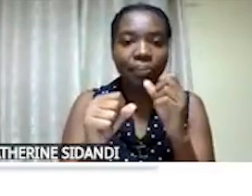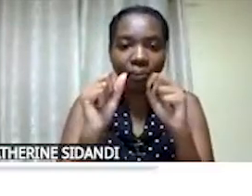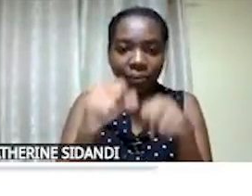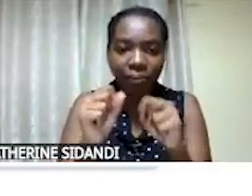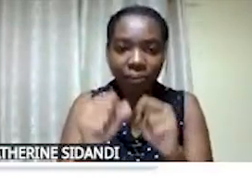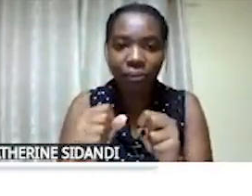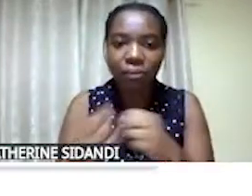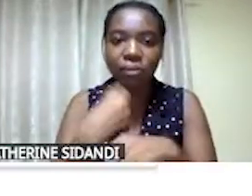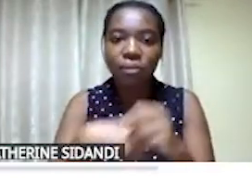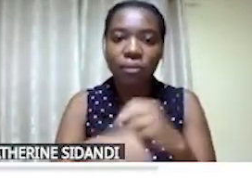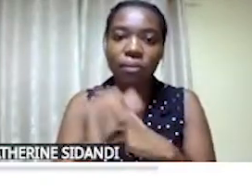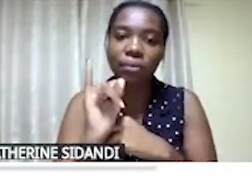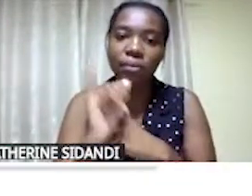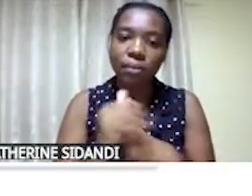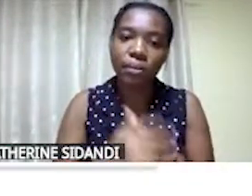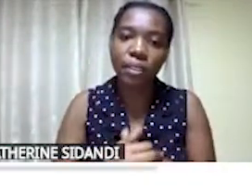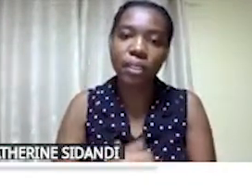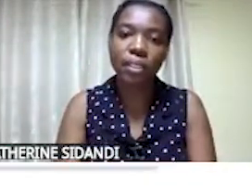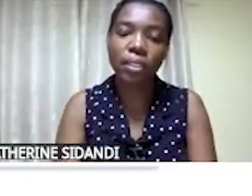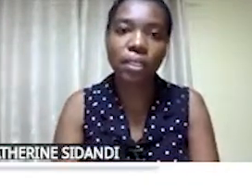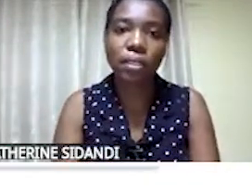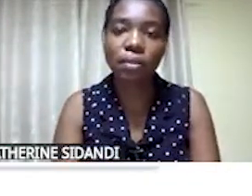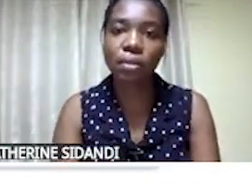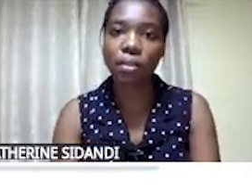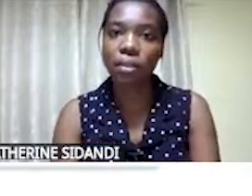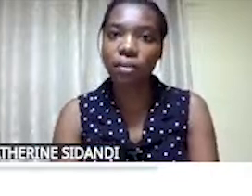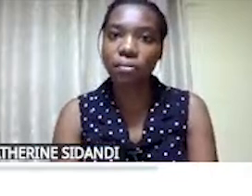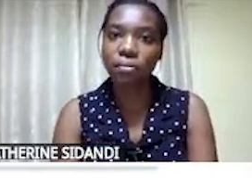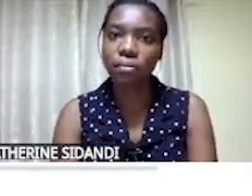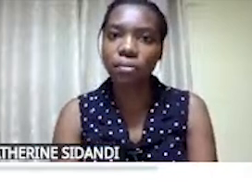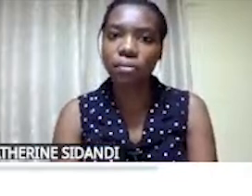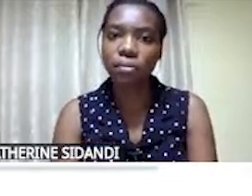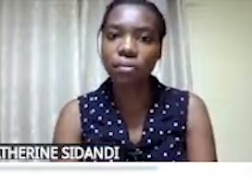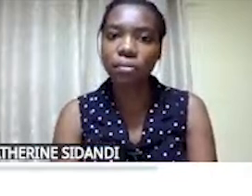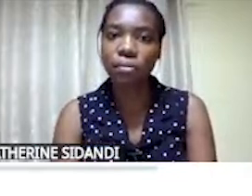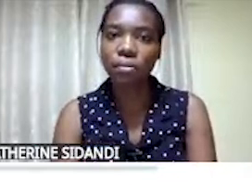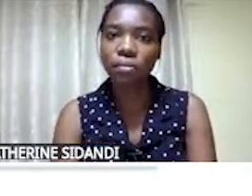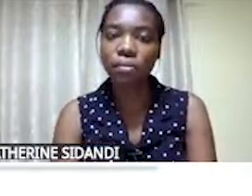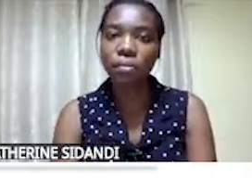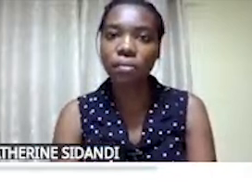saying. Probably the risk factors involved in coming up with this.